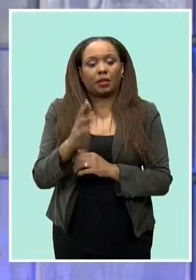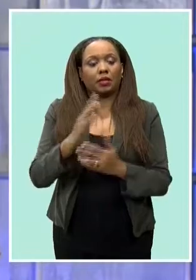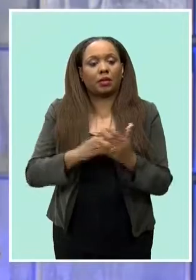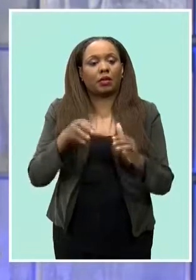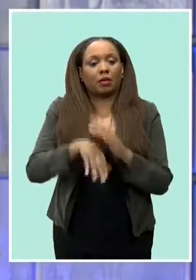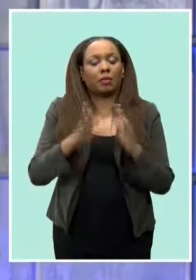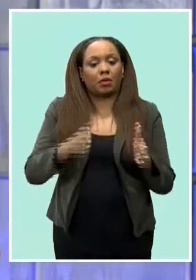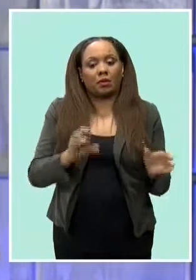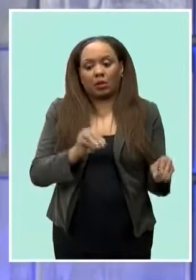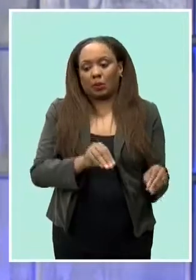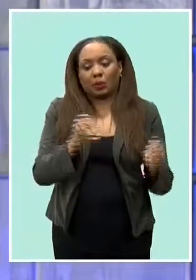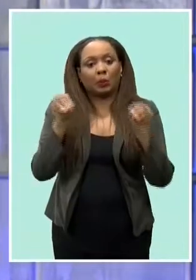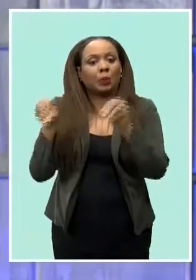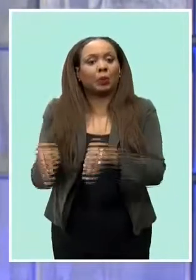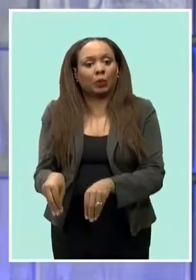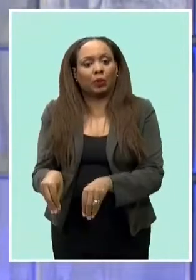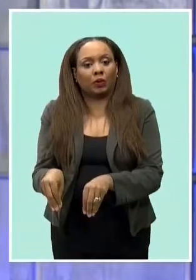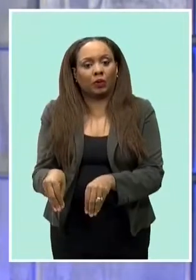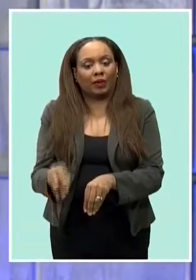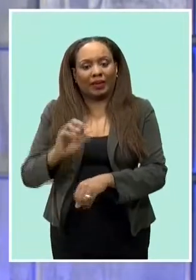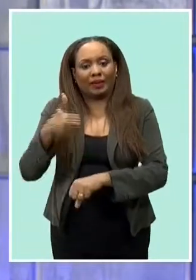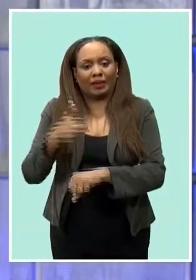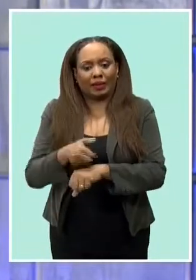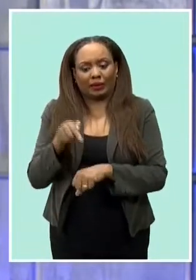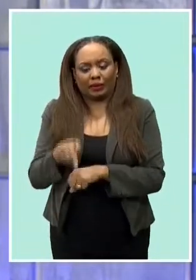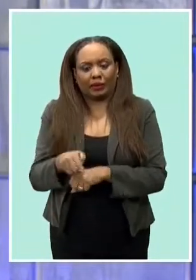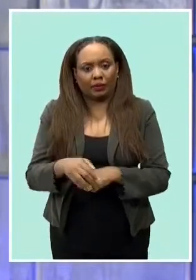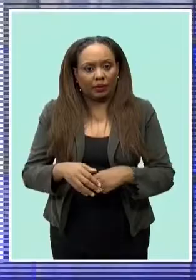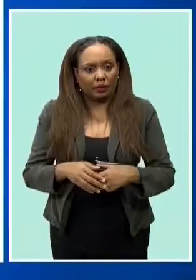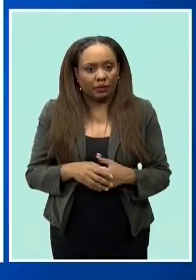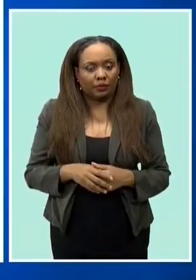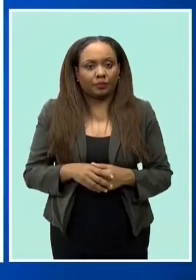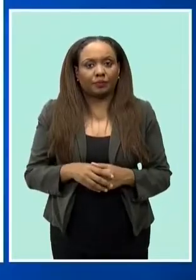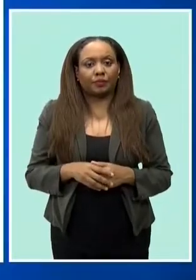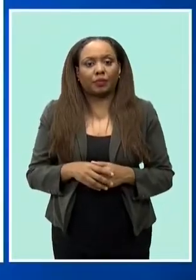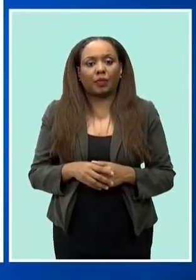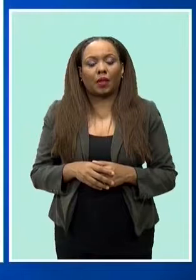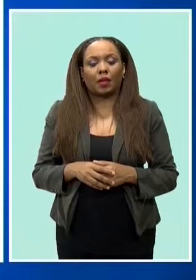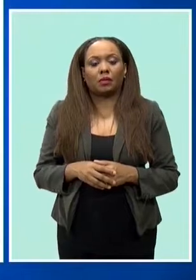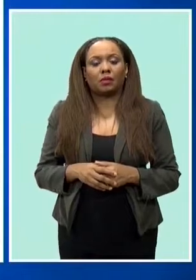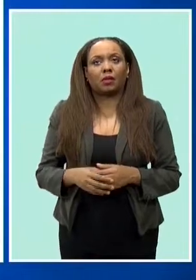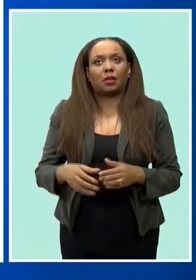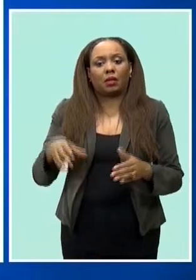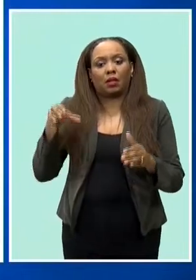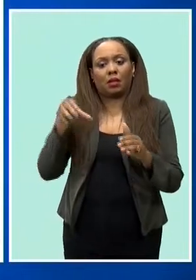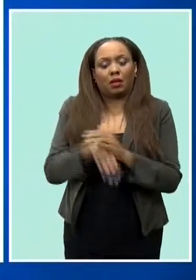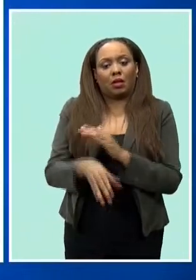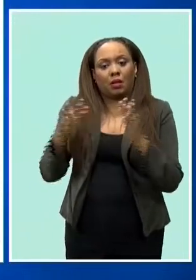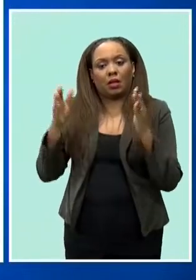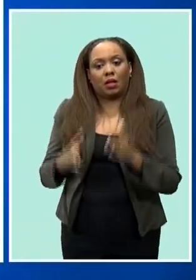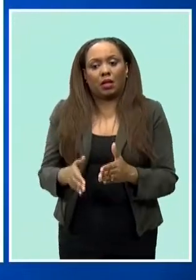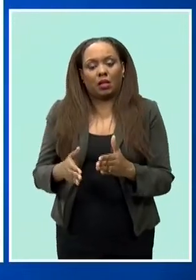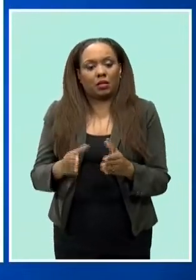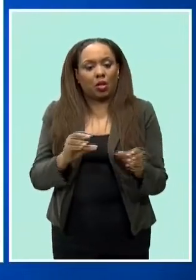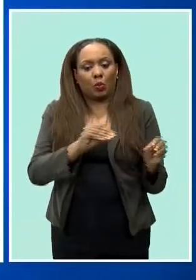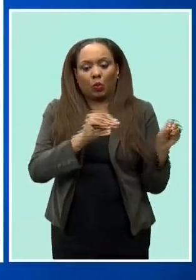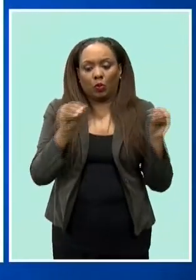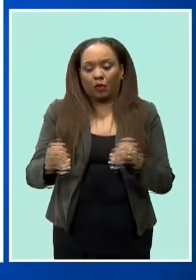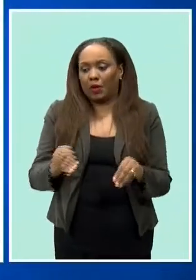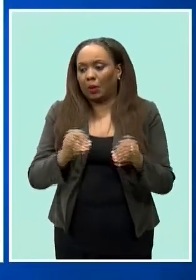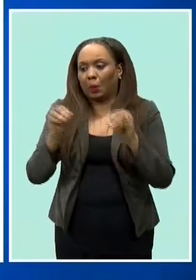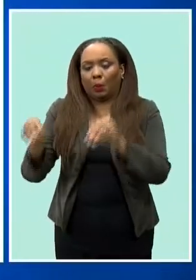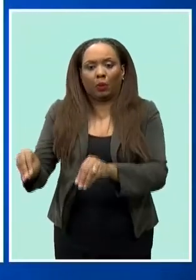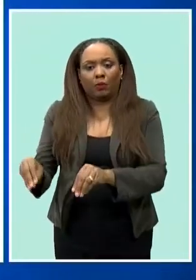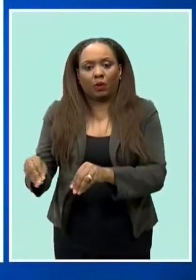the area. We have a report from CVM TV. Criminals are seeking solace in other parishes in a bid